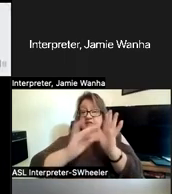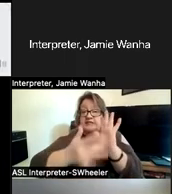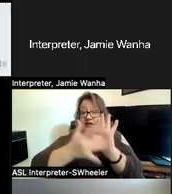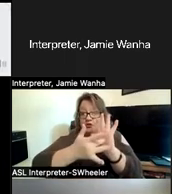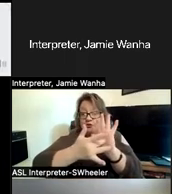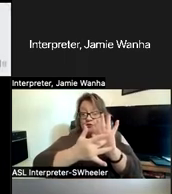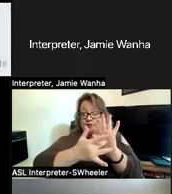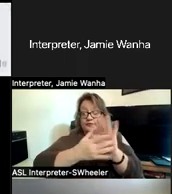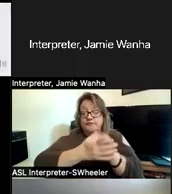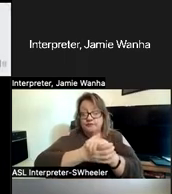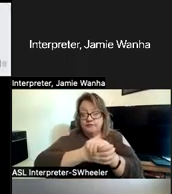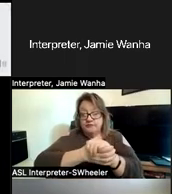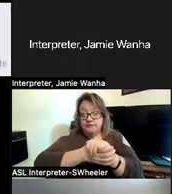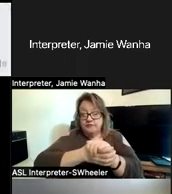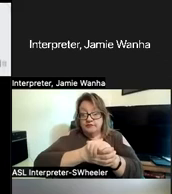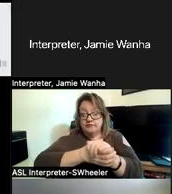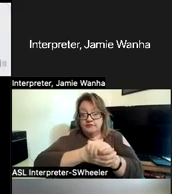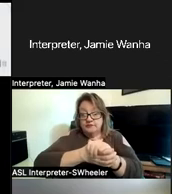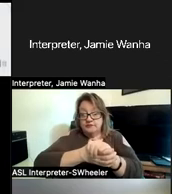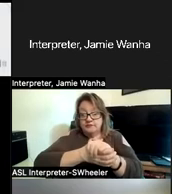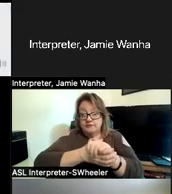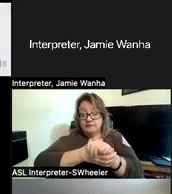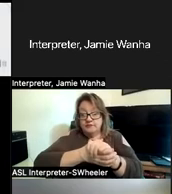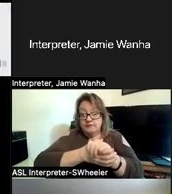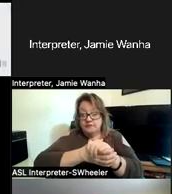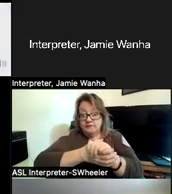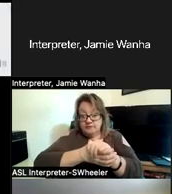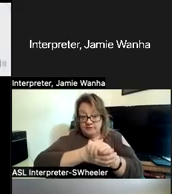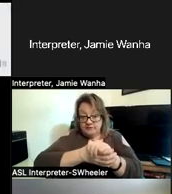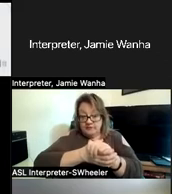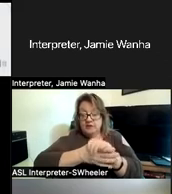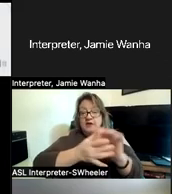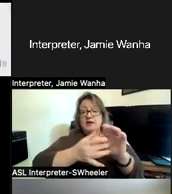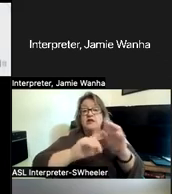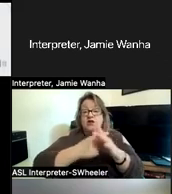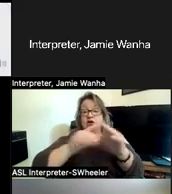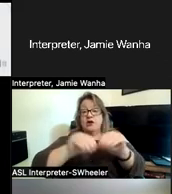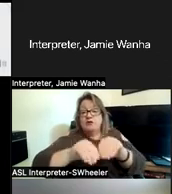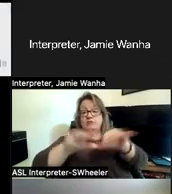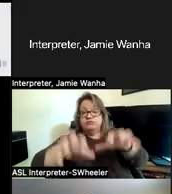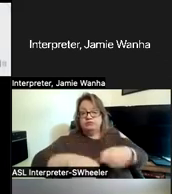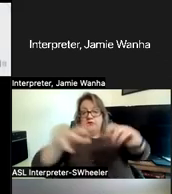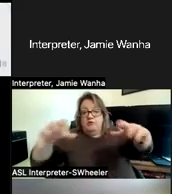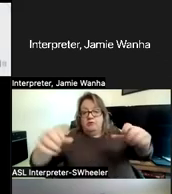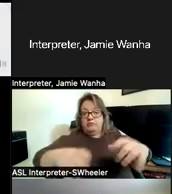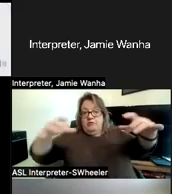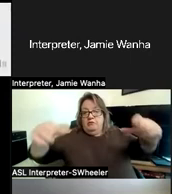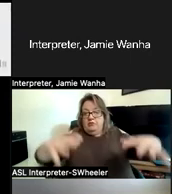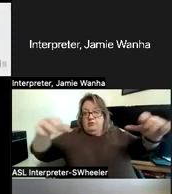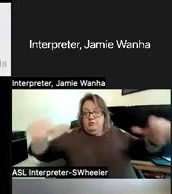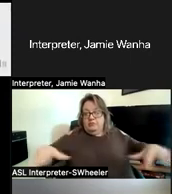origin of the earthquake, and then the seismic waves start propagating, and you will see more or less in